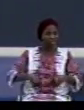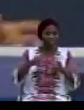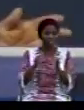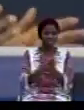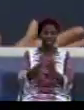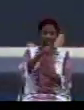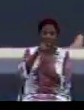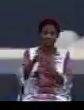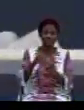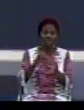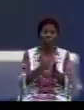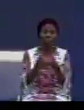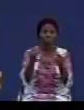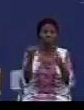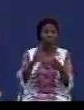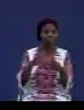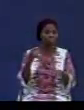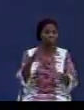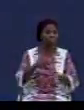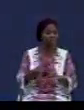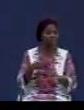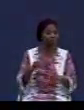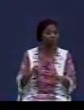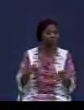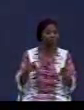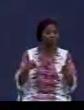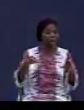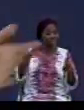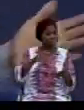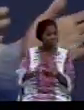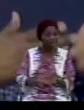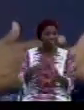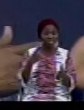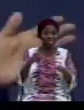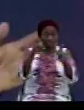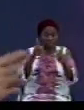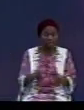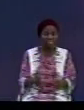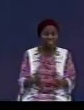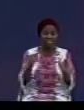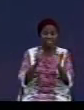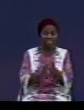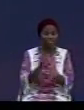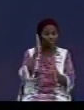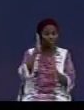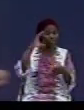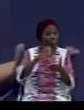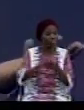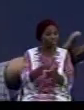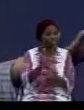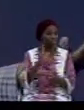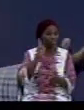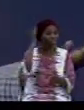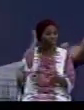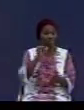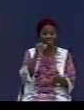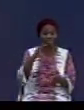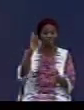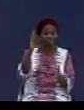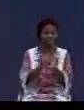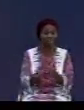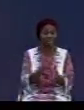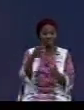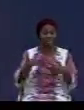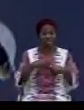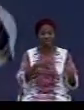marriage, the person to marry you will not discover you've done this, you've done this, you've done that, and